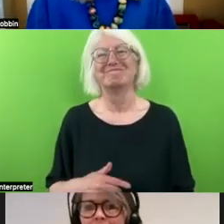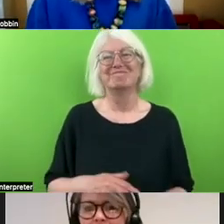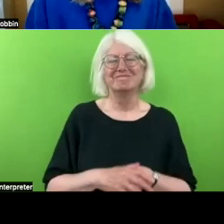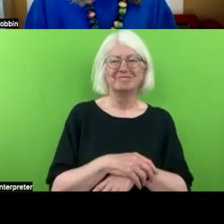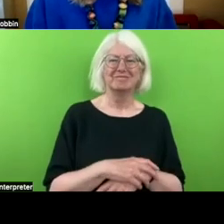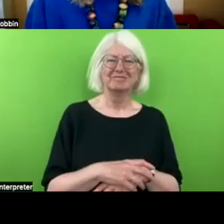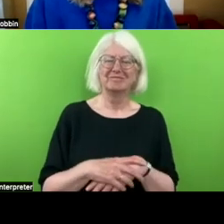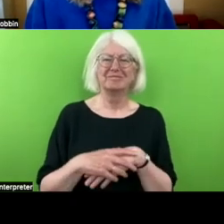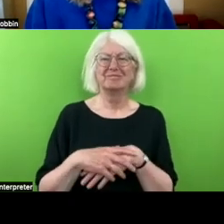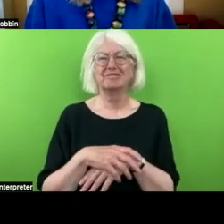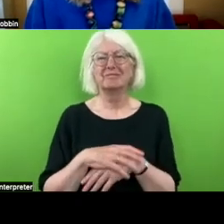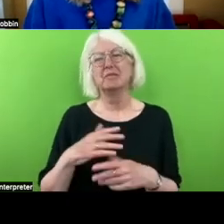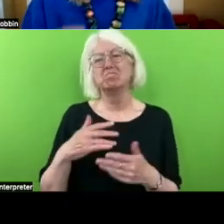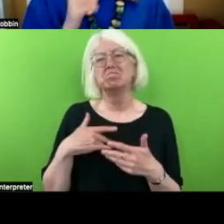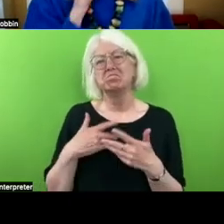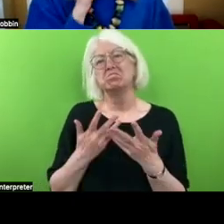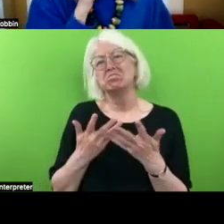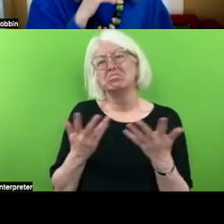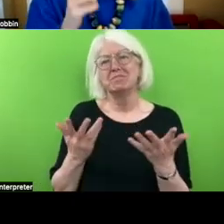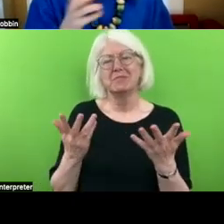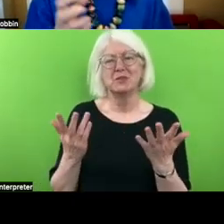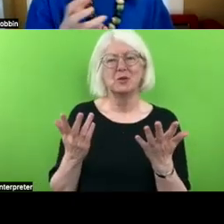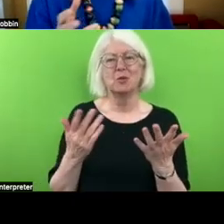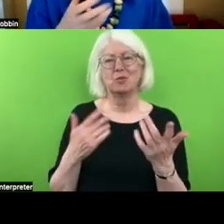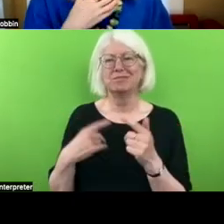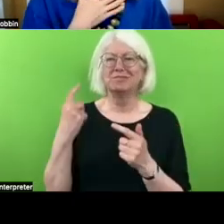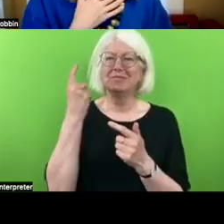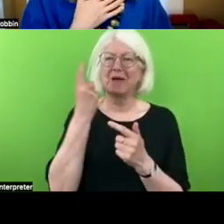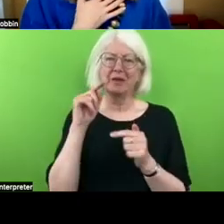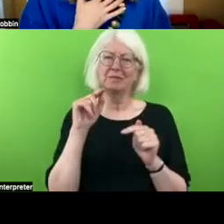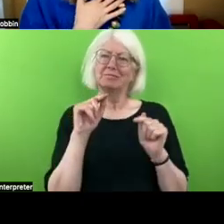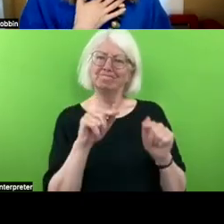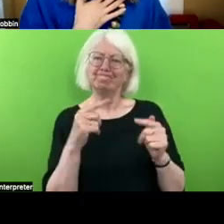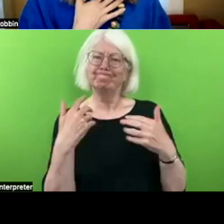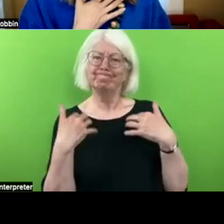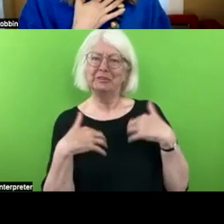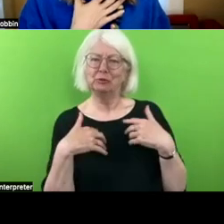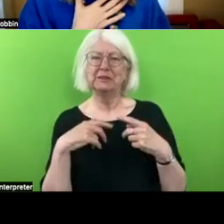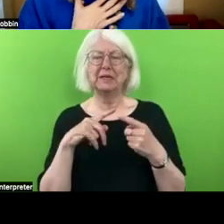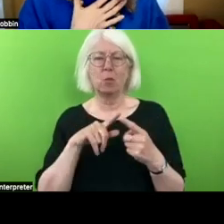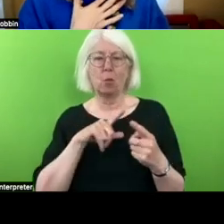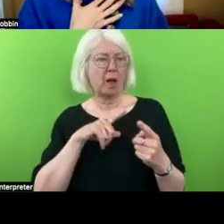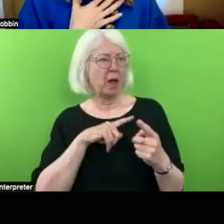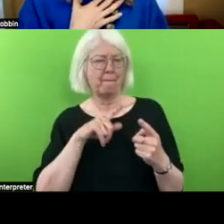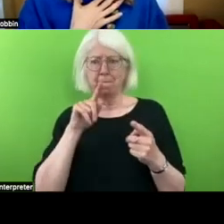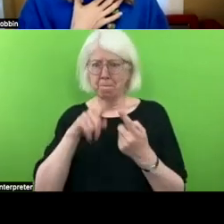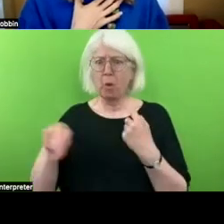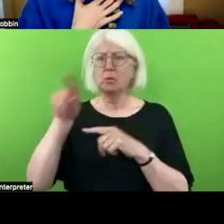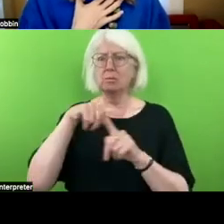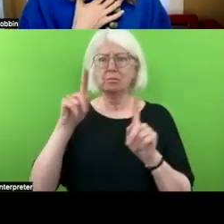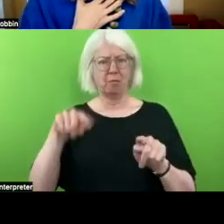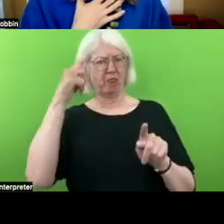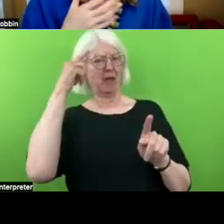So I think it's interesting that this is predominantly seen as a bad thing, as manipulation or